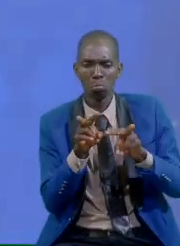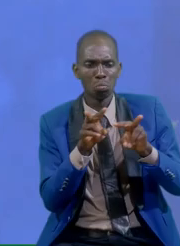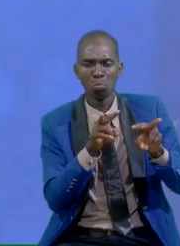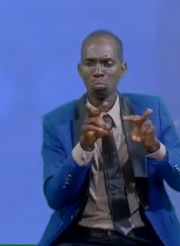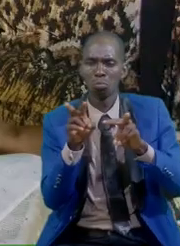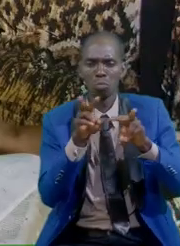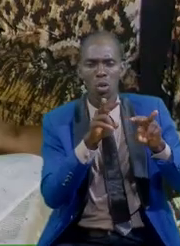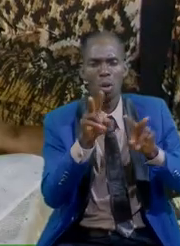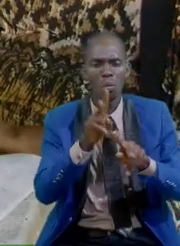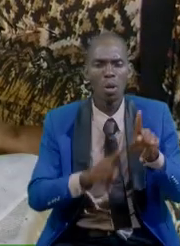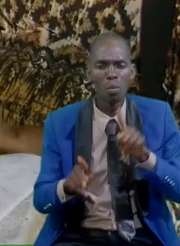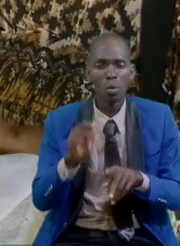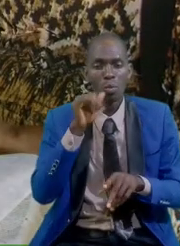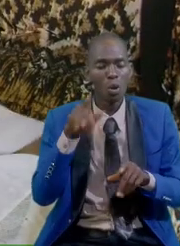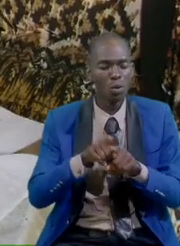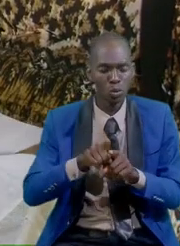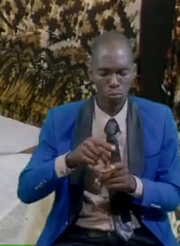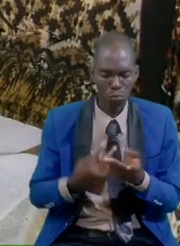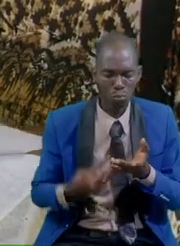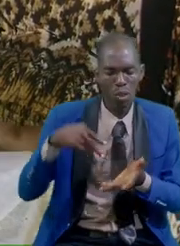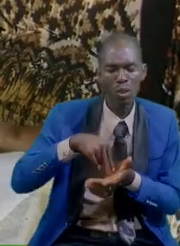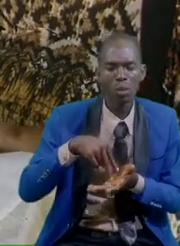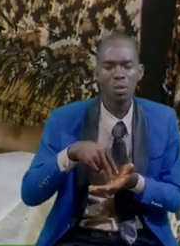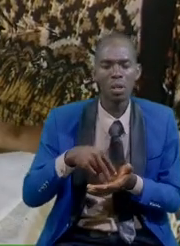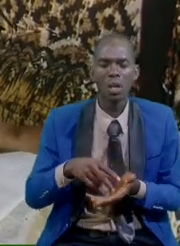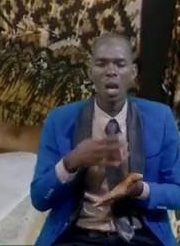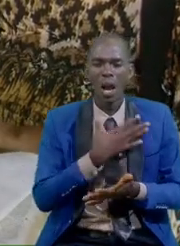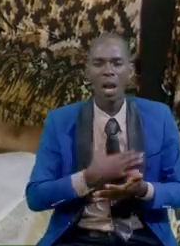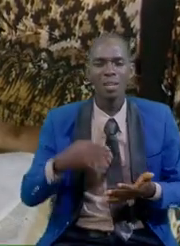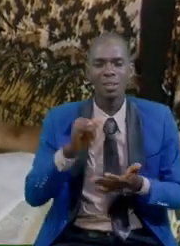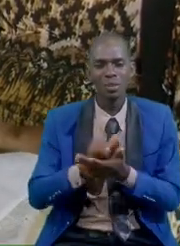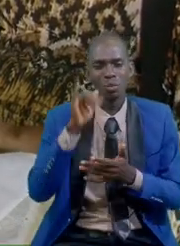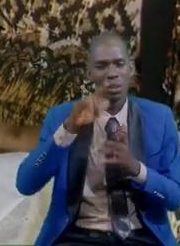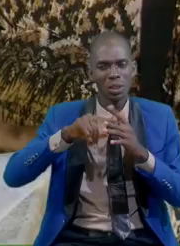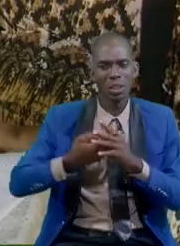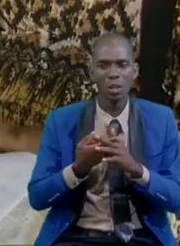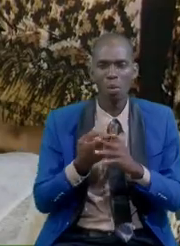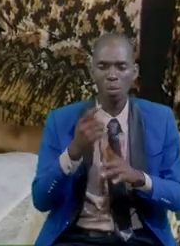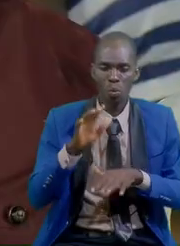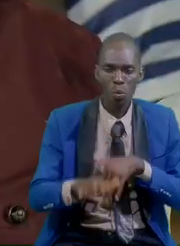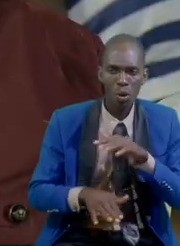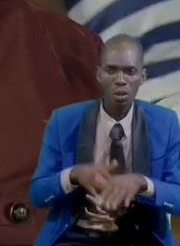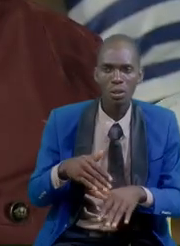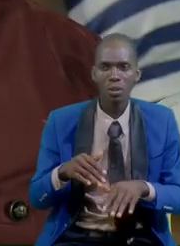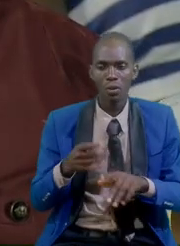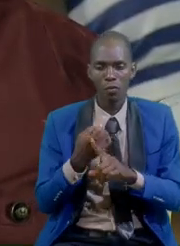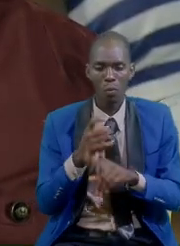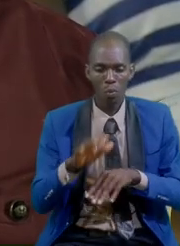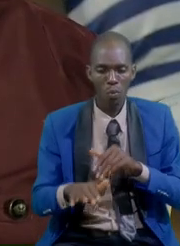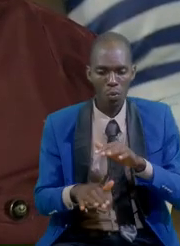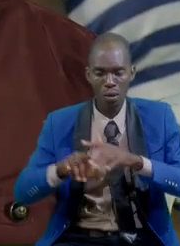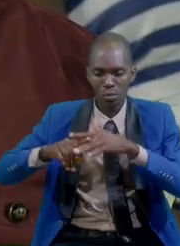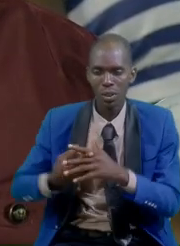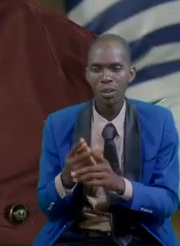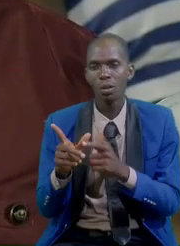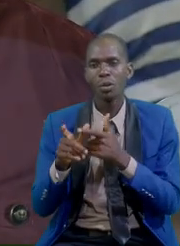he got off from that bed. And then he started walking, and he started running,